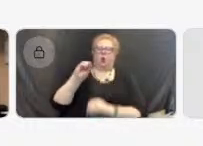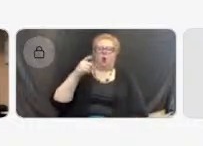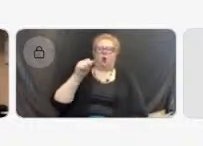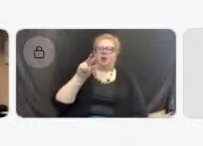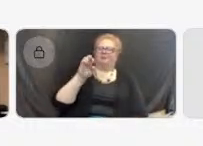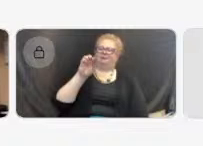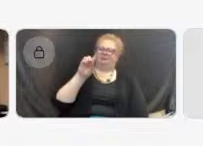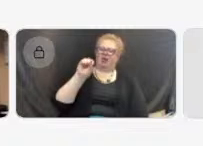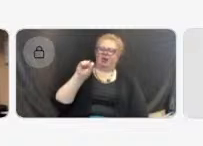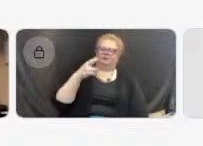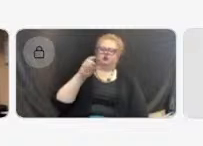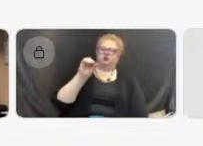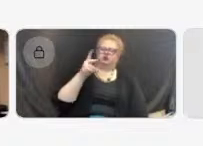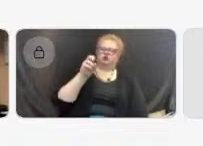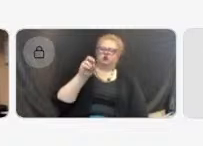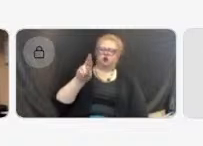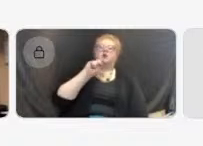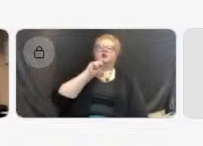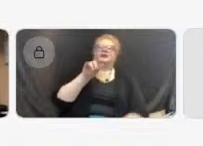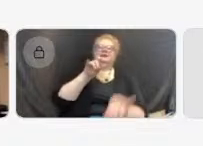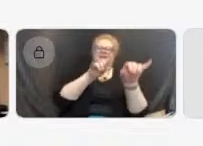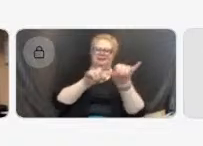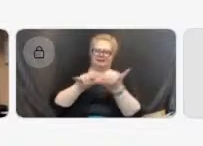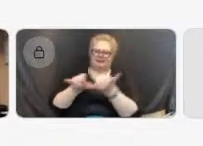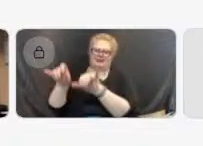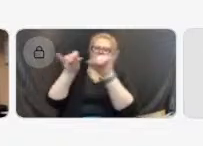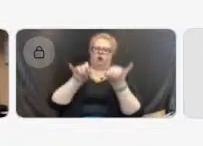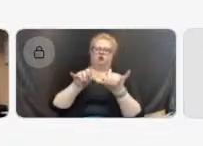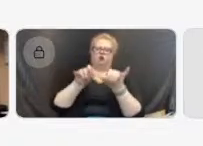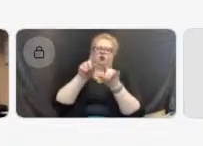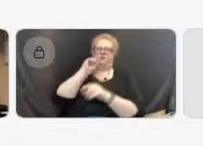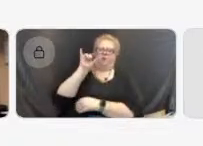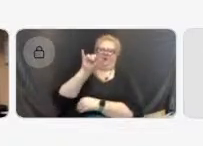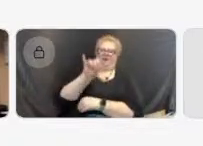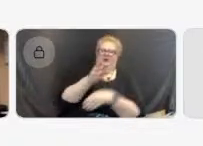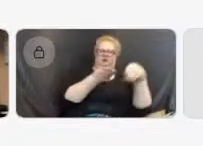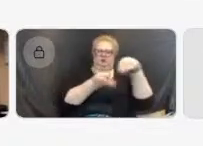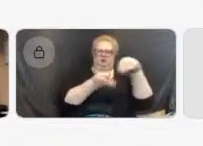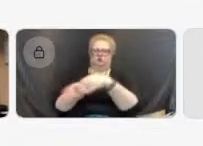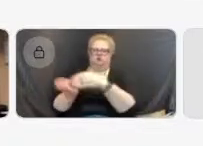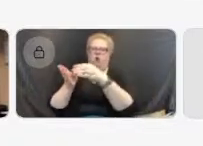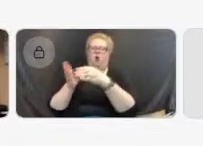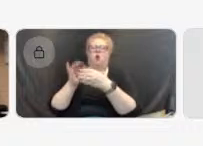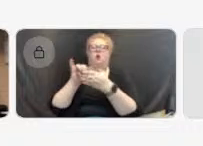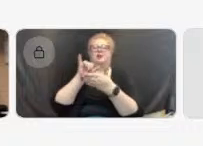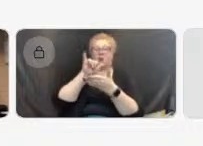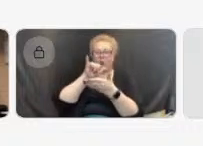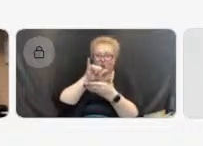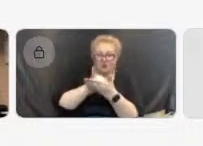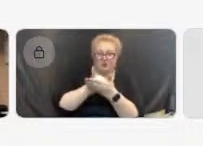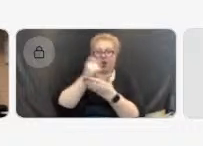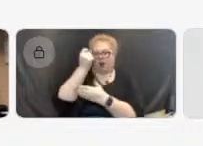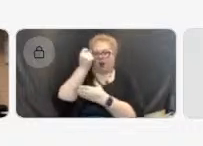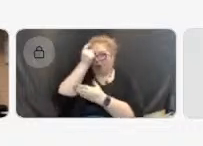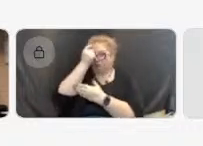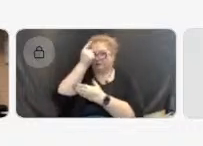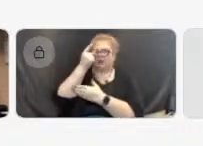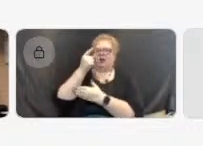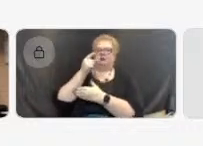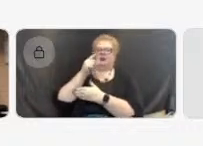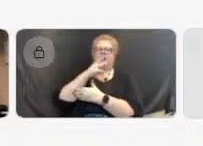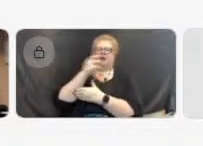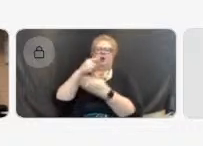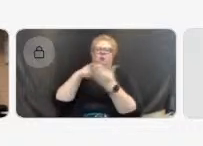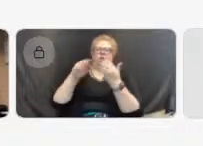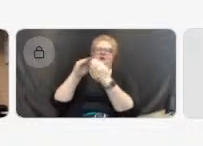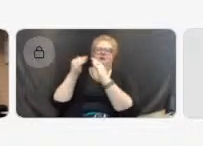of this road for the future. And the hope is this action, together with other actions that the city may take